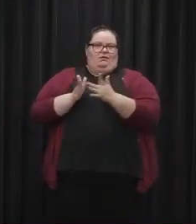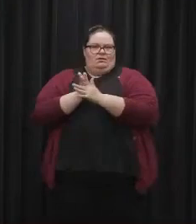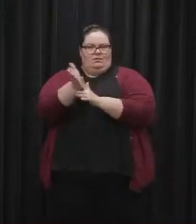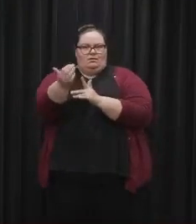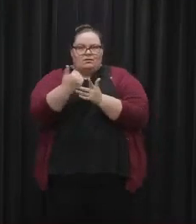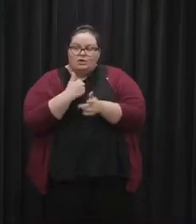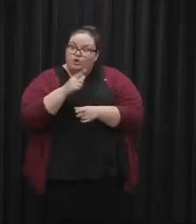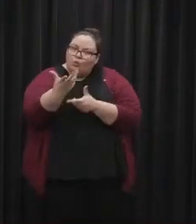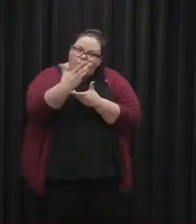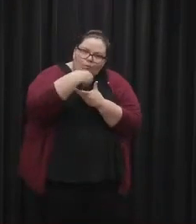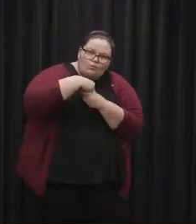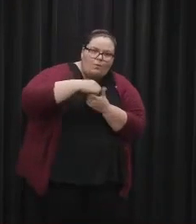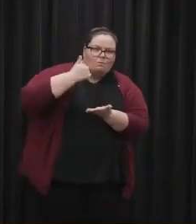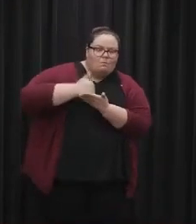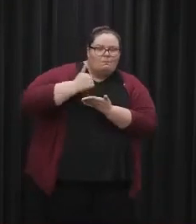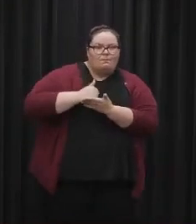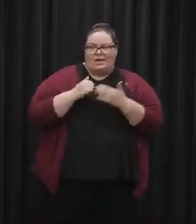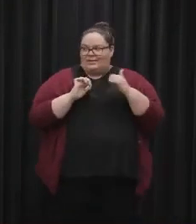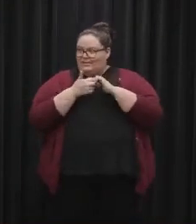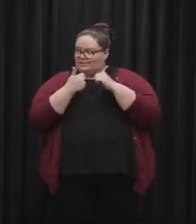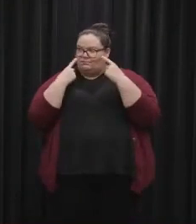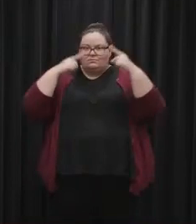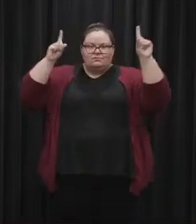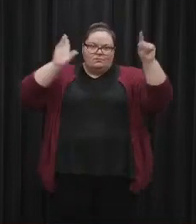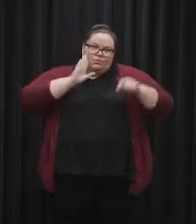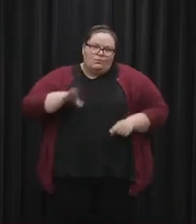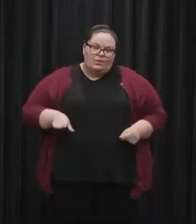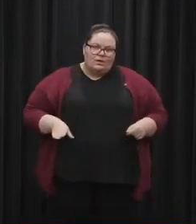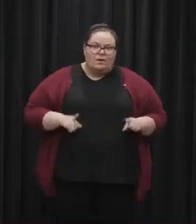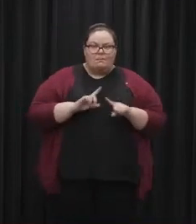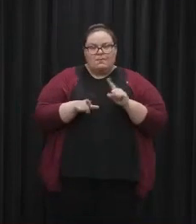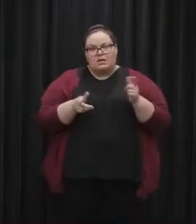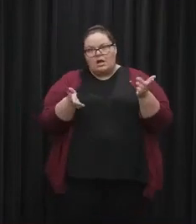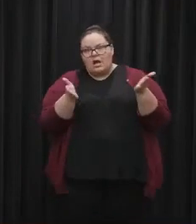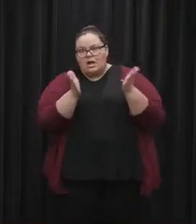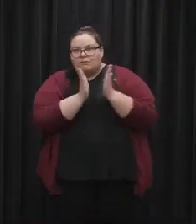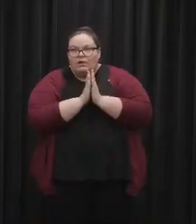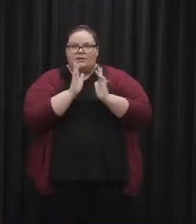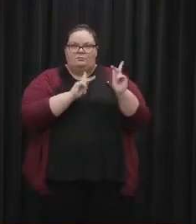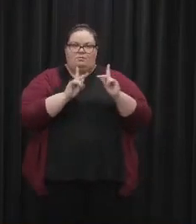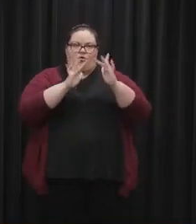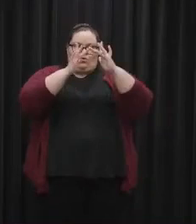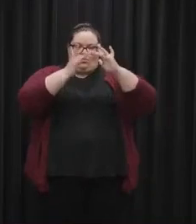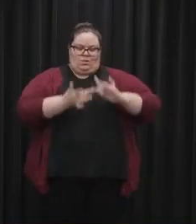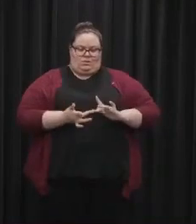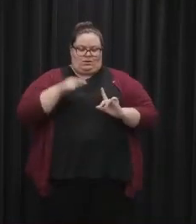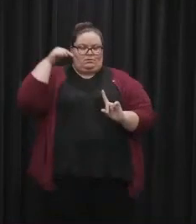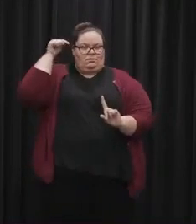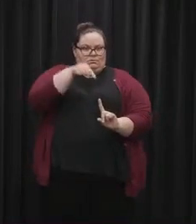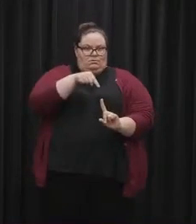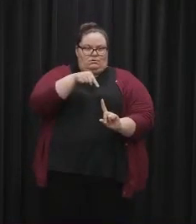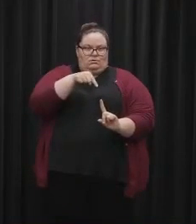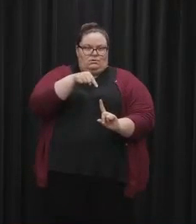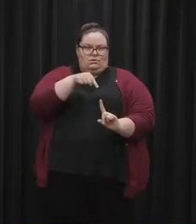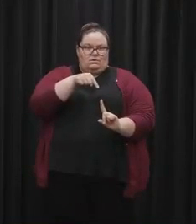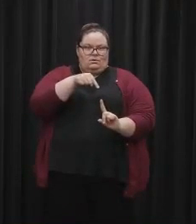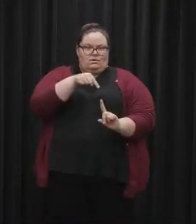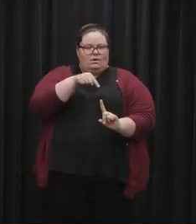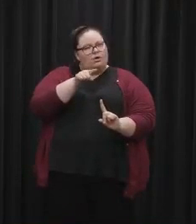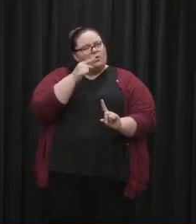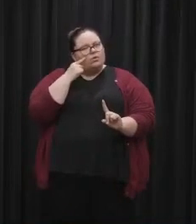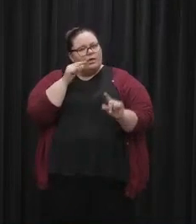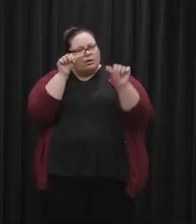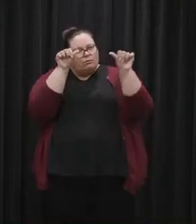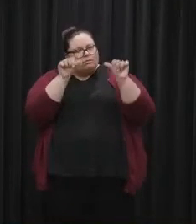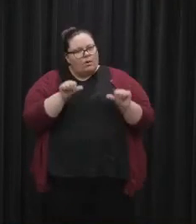be part of this response, because that's the only way this is going to work. But I'd ask for folks who are online, think